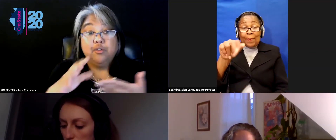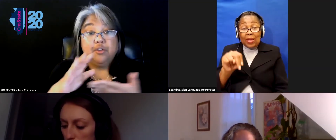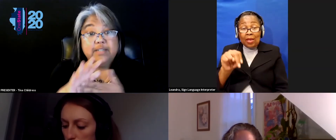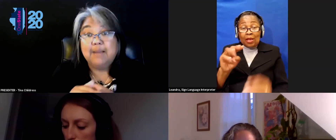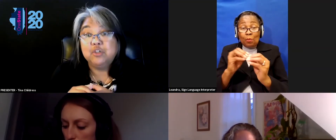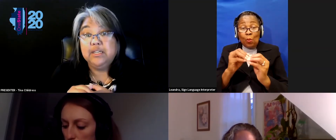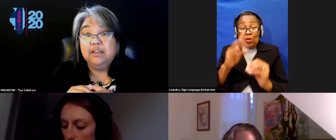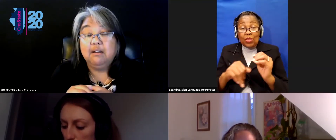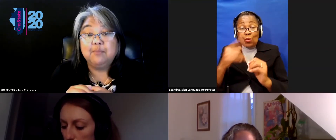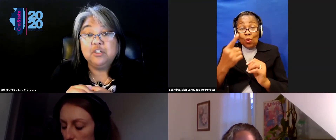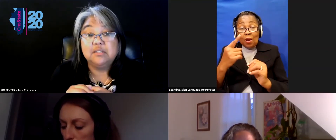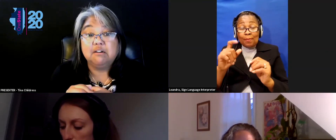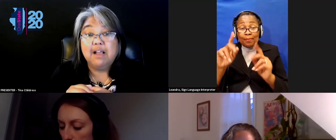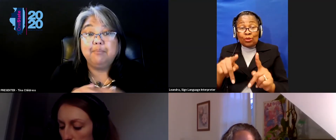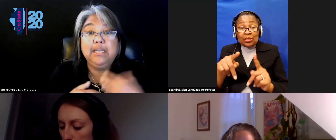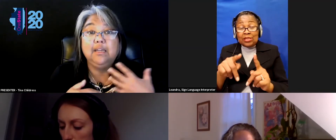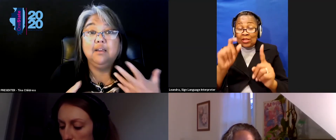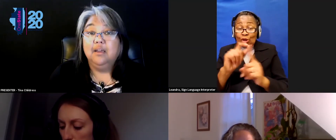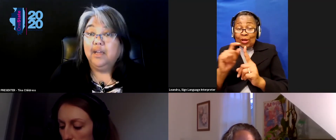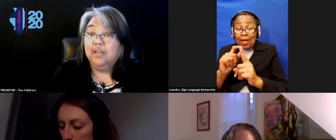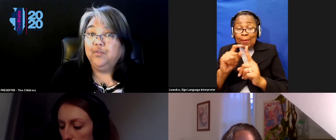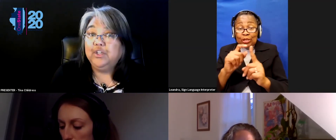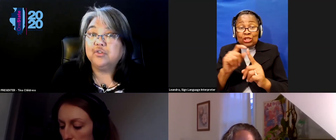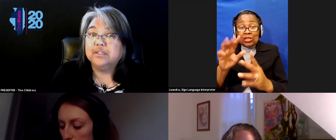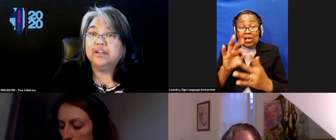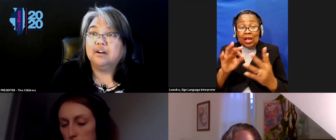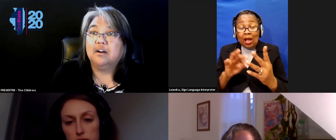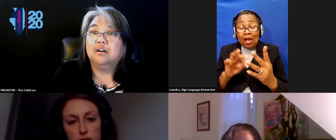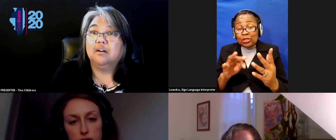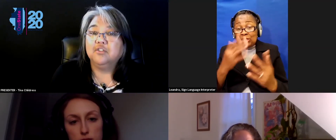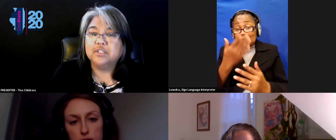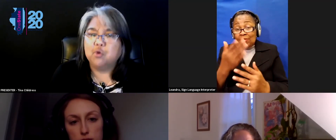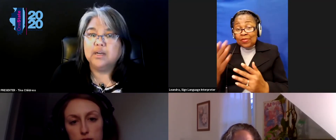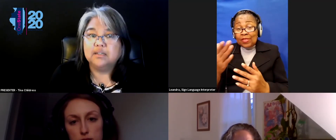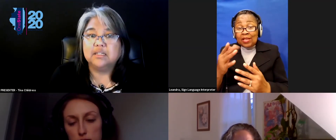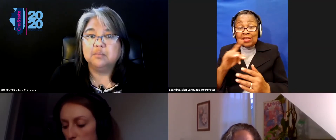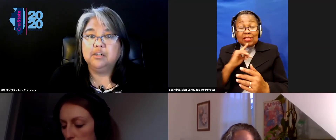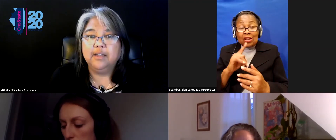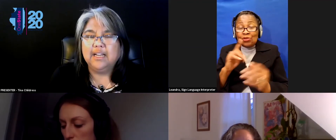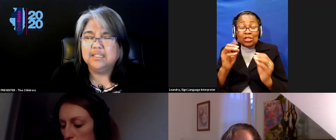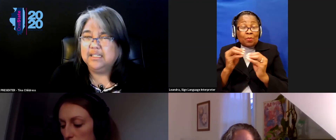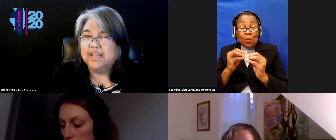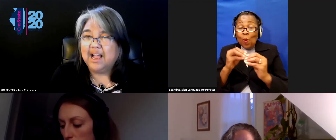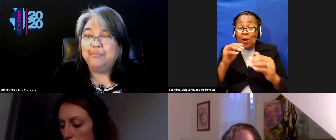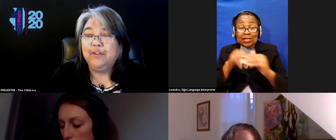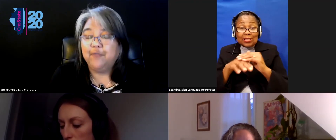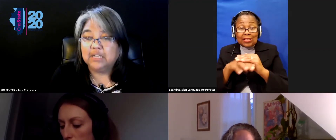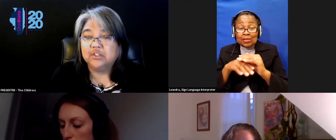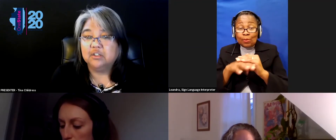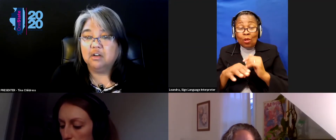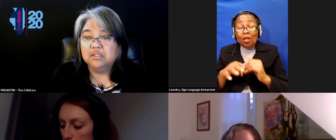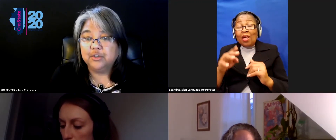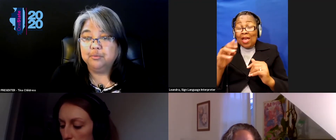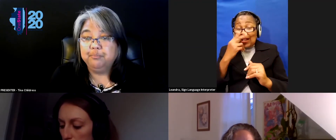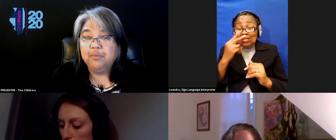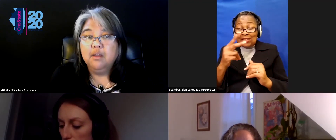know, there's captioning options that are happening and features that are just more accessible. And I see that happening faster